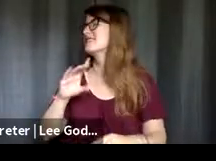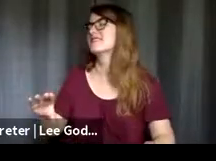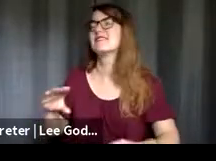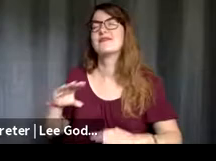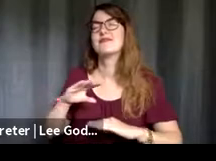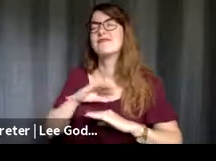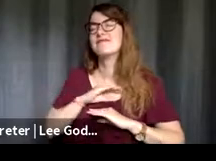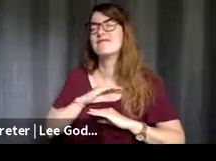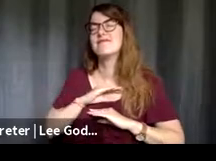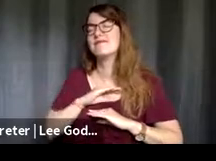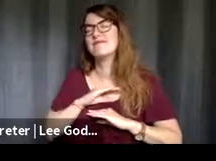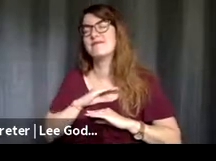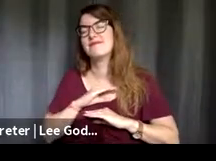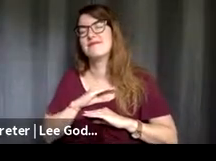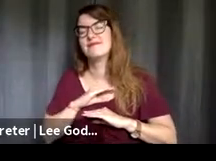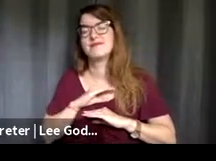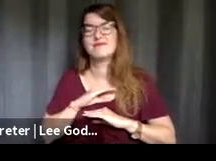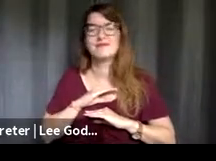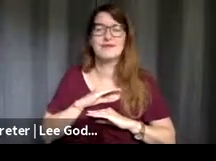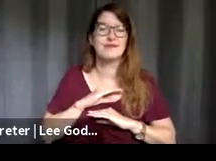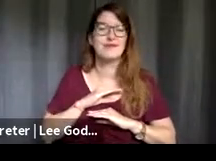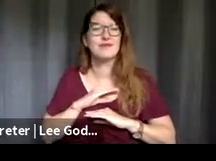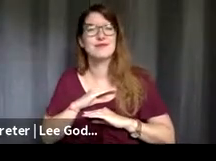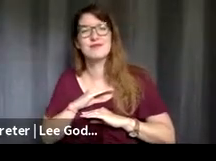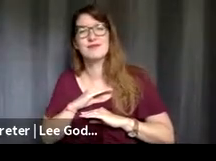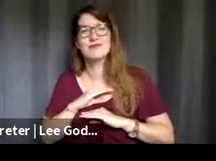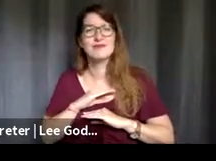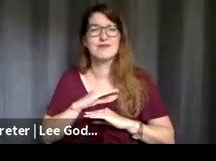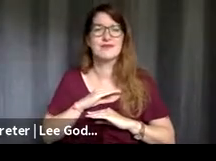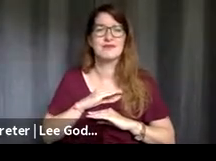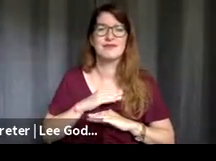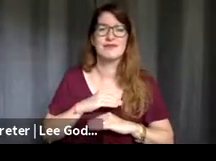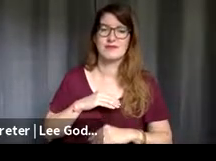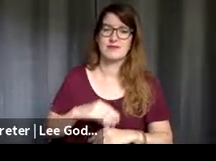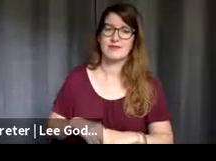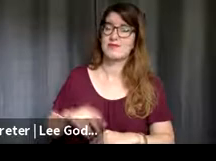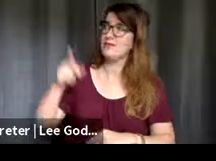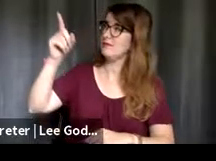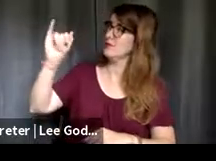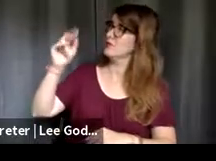Thank you.